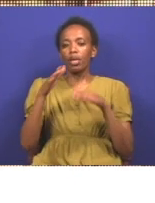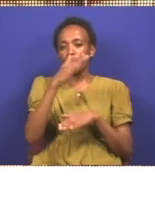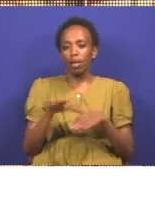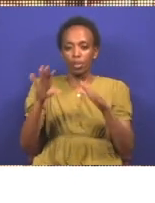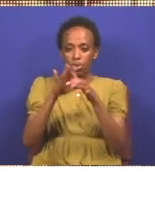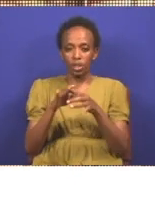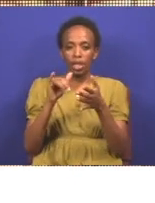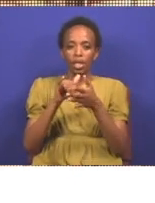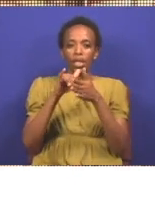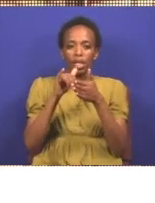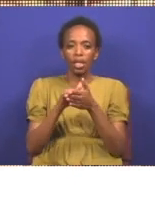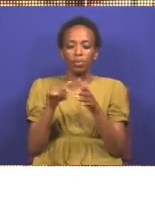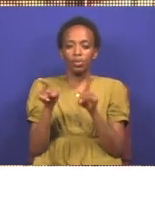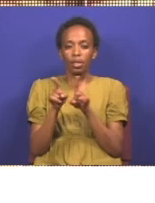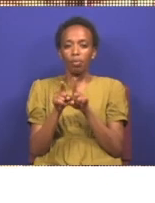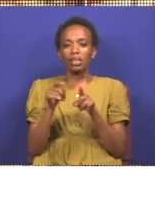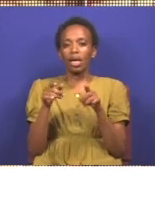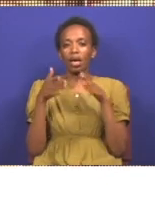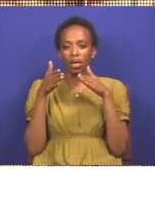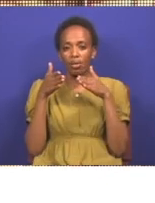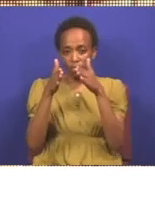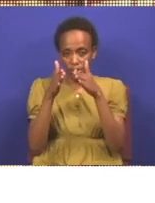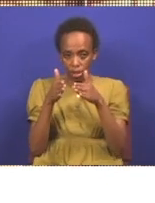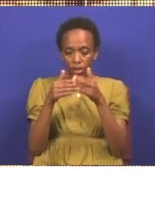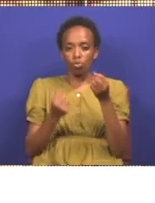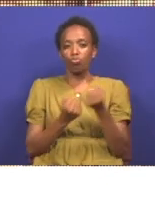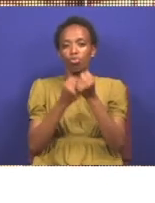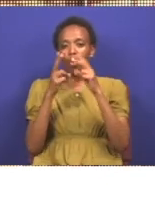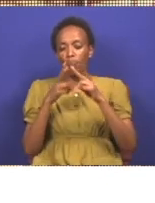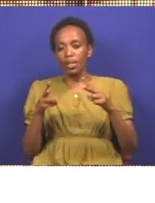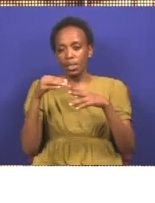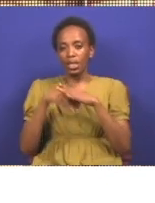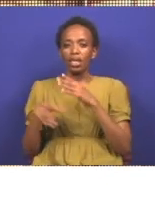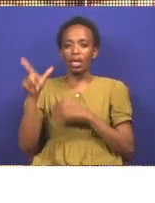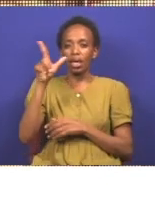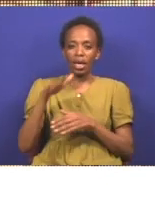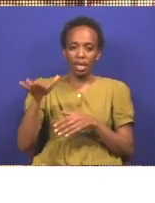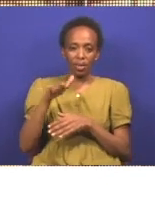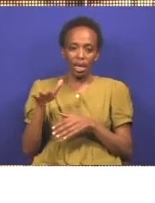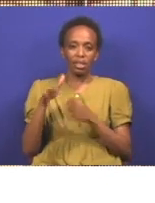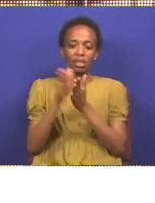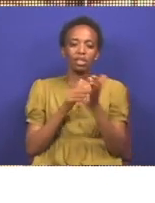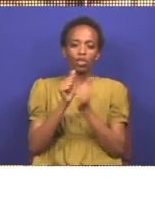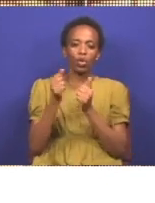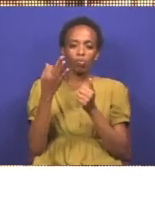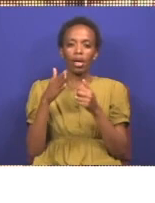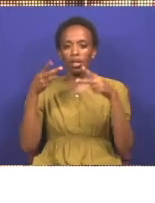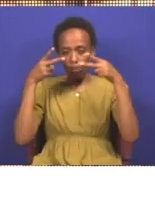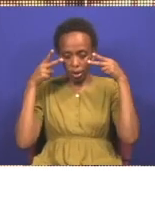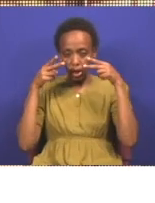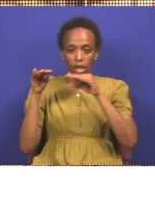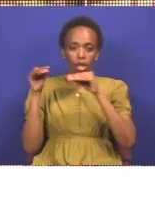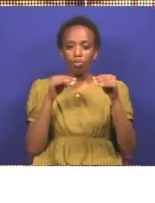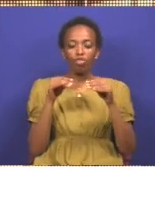dubbed KEWOPA, as a platform to spearhead peace-building efforts in areas ravaged by banditry. The move is